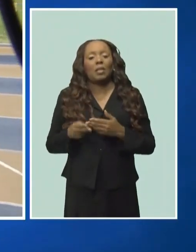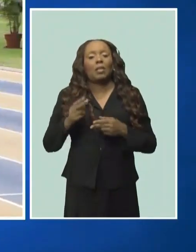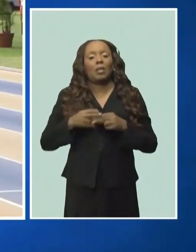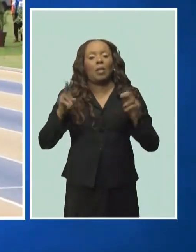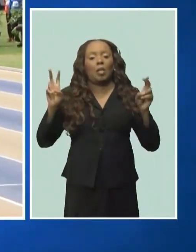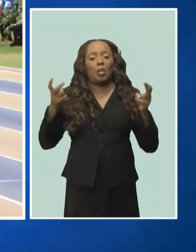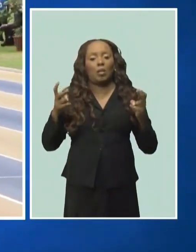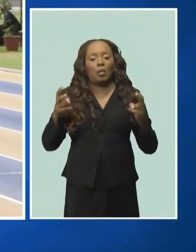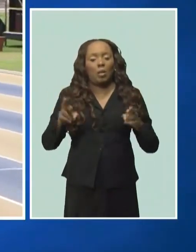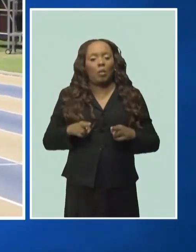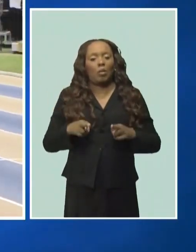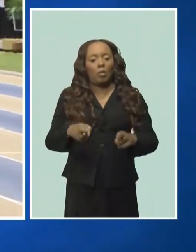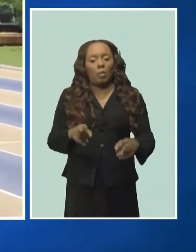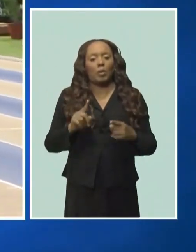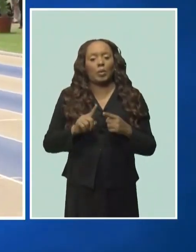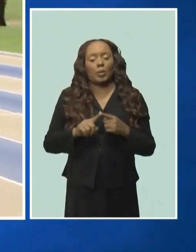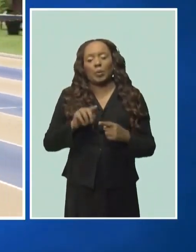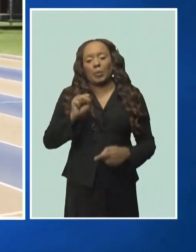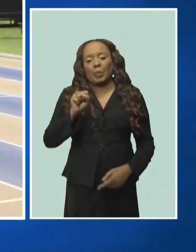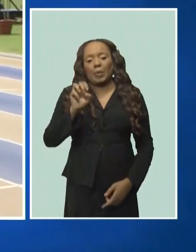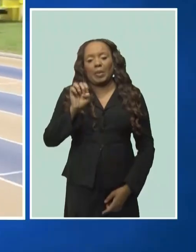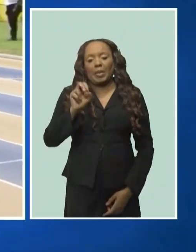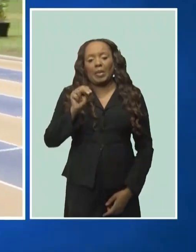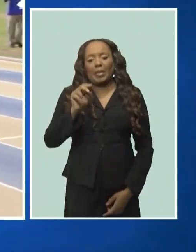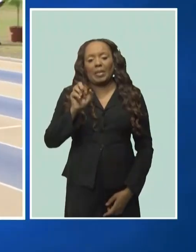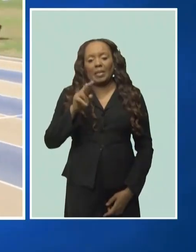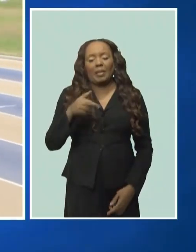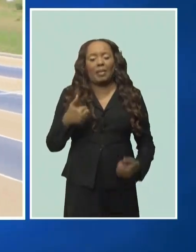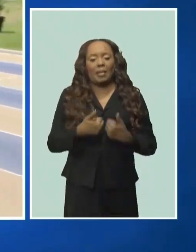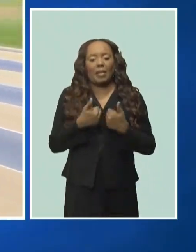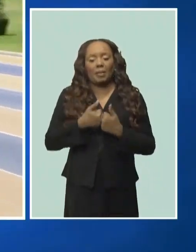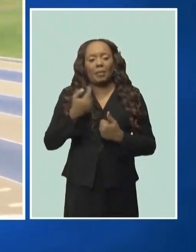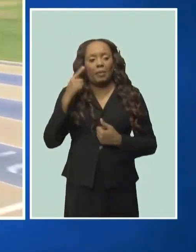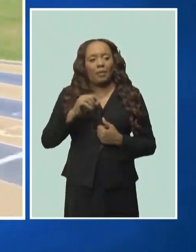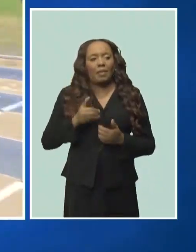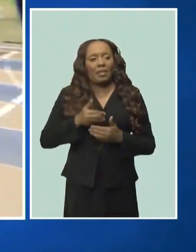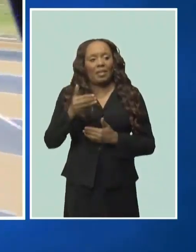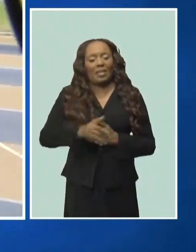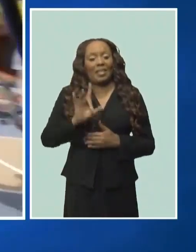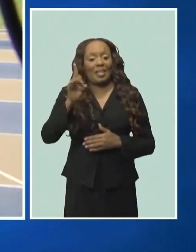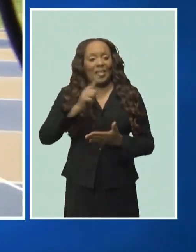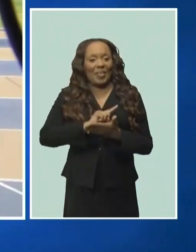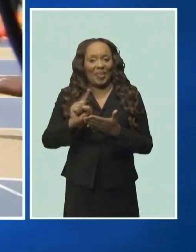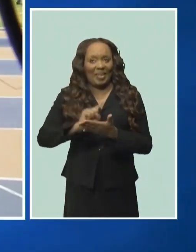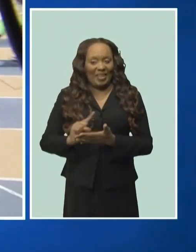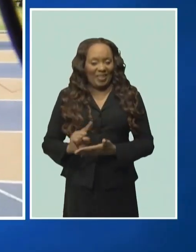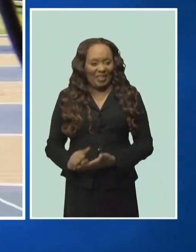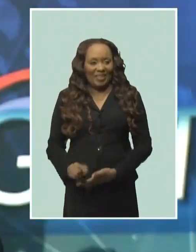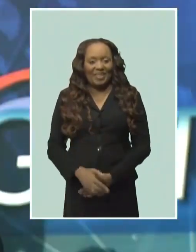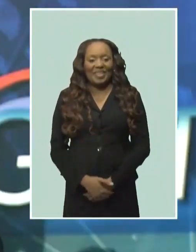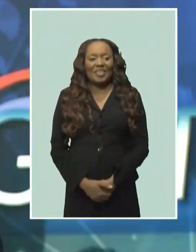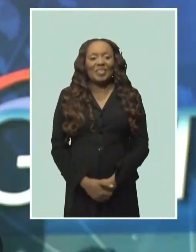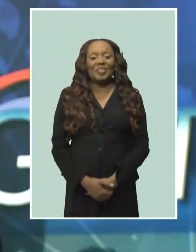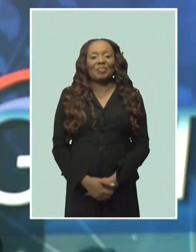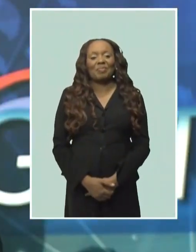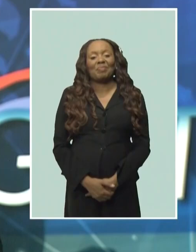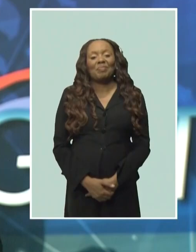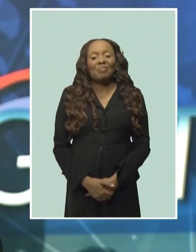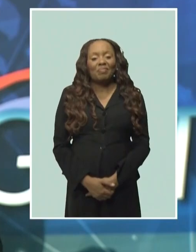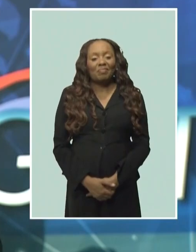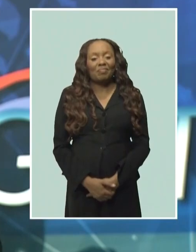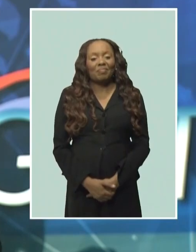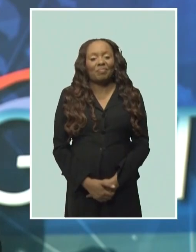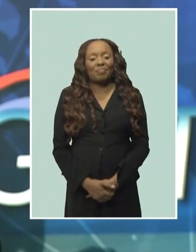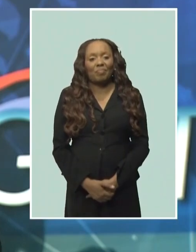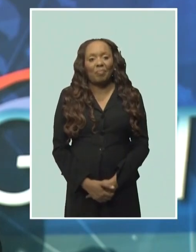Games on the CBC over the next 8 weeks. Sharika Griffith, CBC News. Barbados'